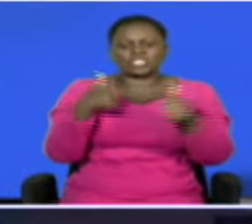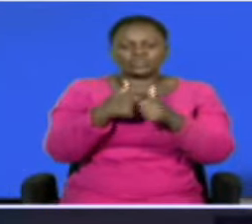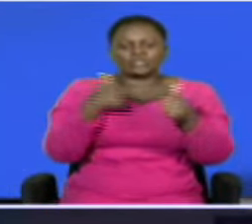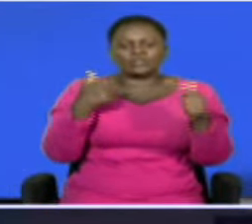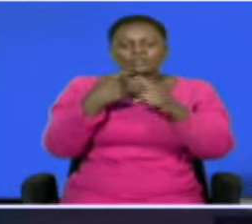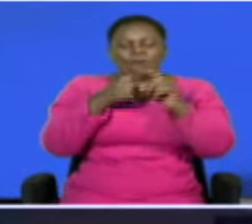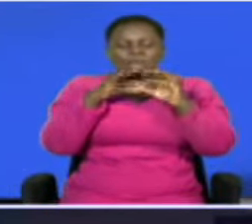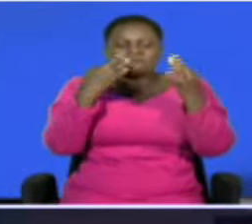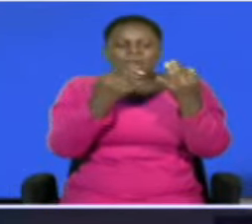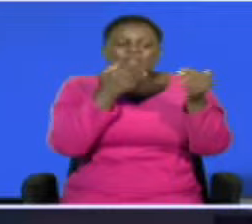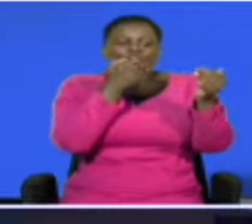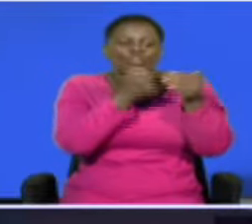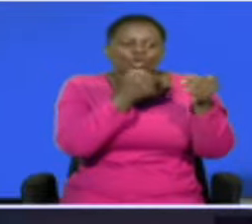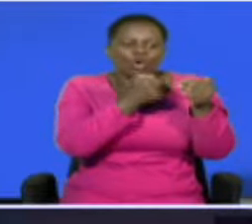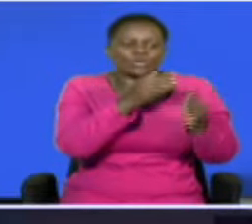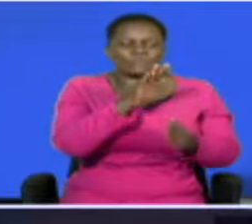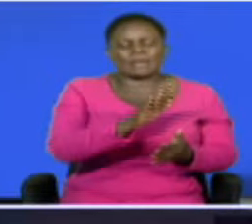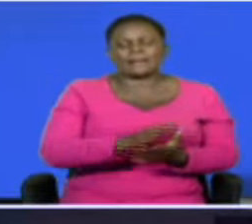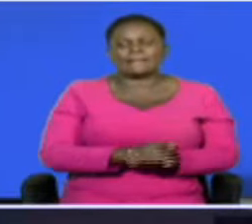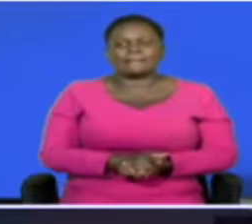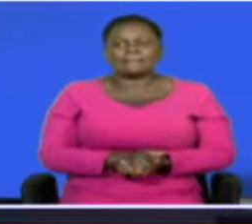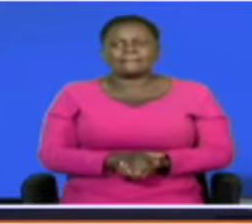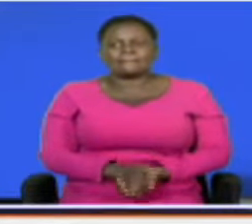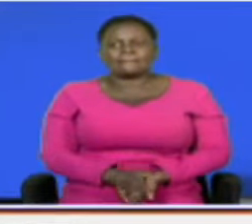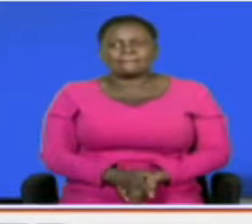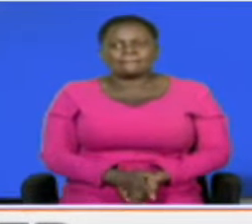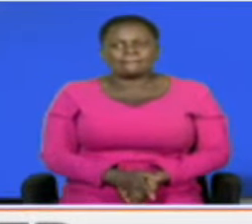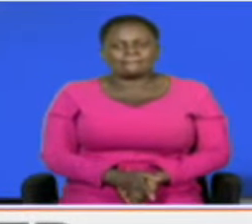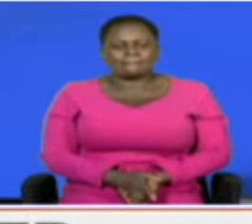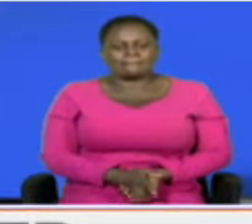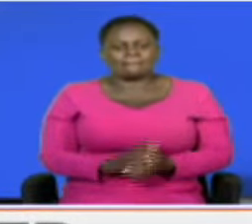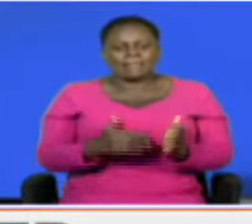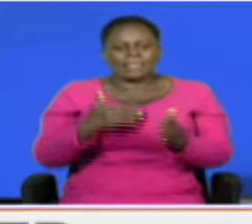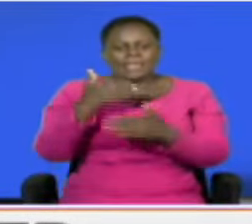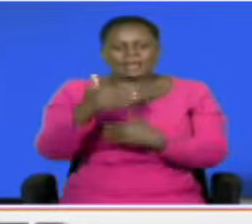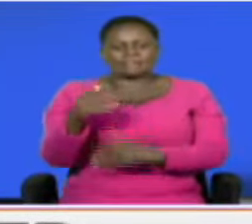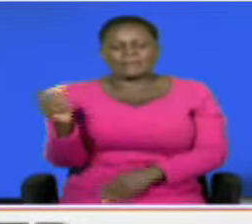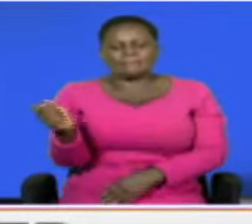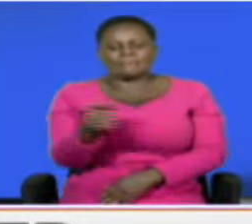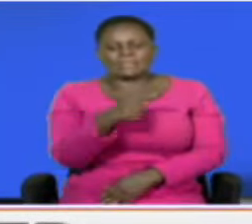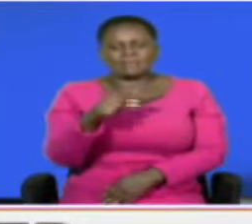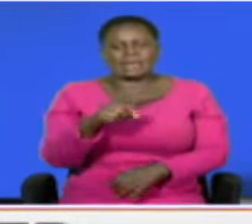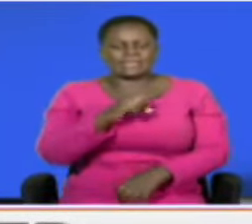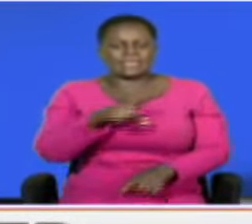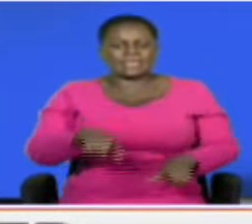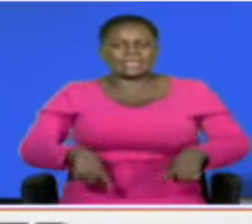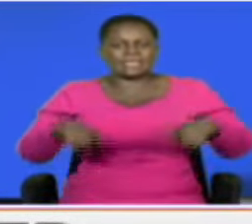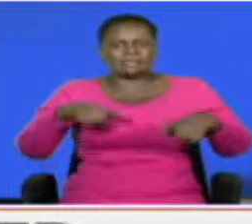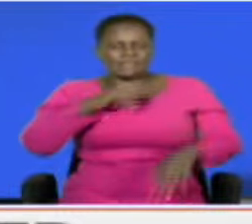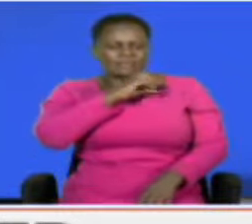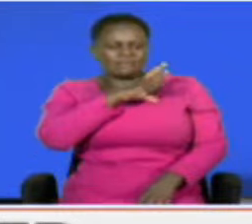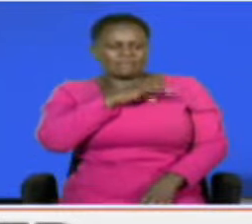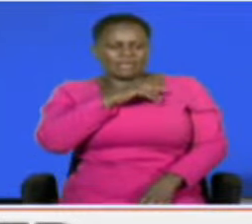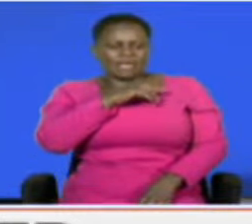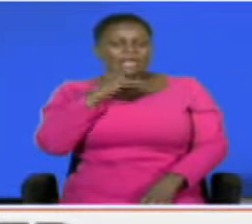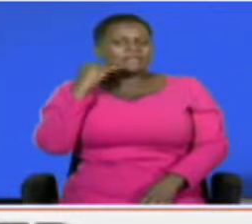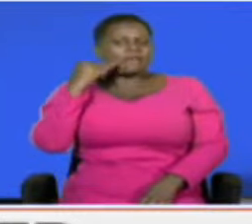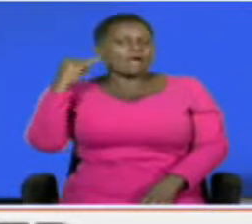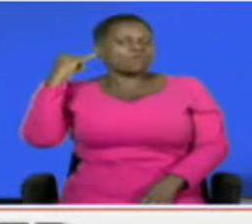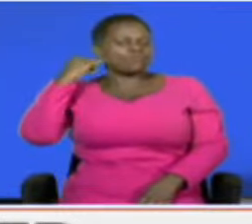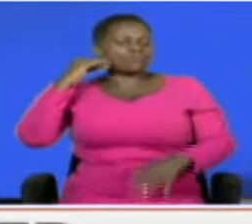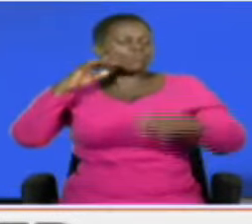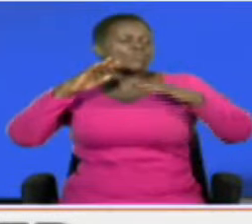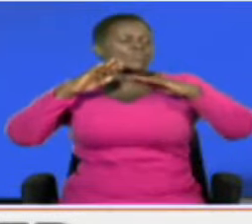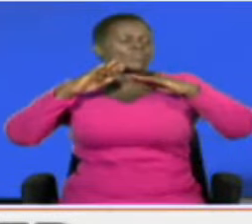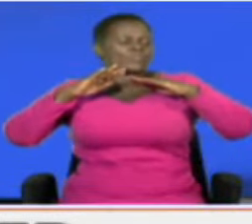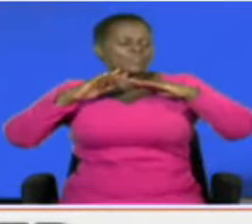immediate family. Ken Gashuhi reports. After months of living in fear, Nakuru residents can now breathe a sigh of